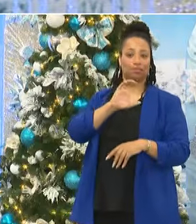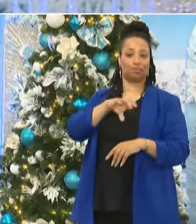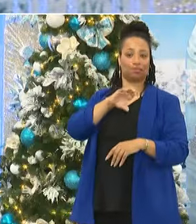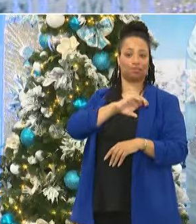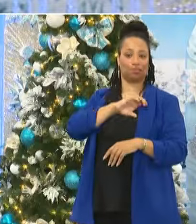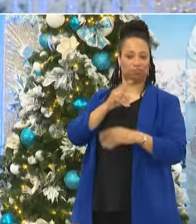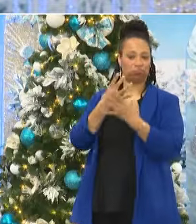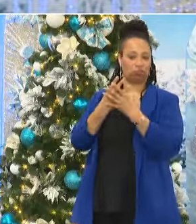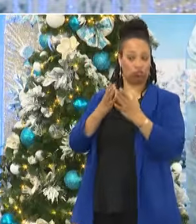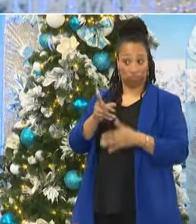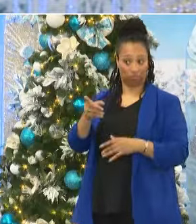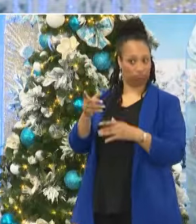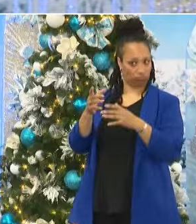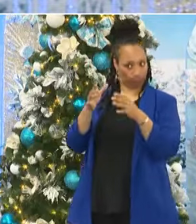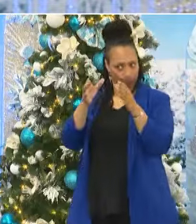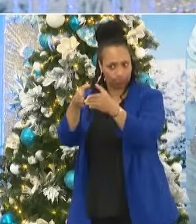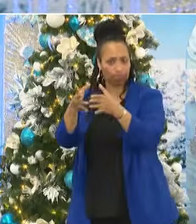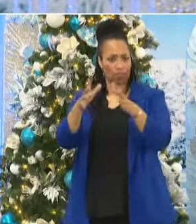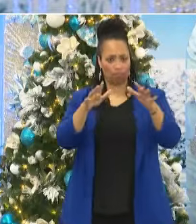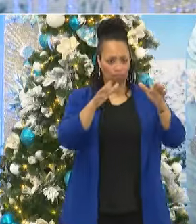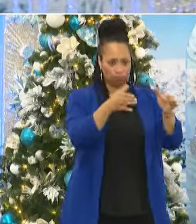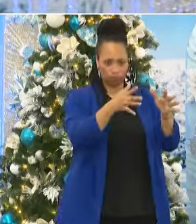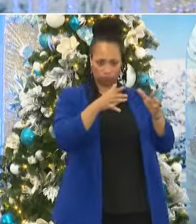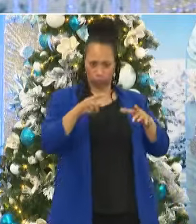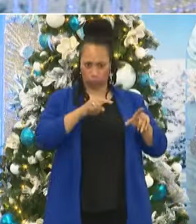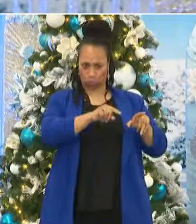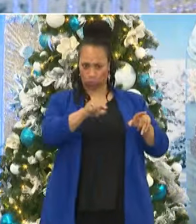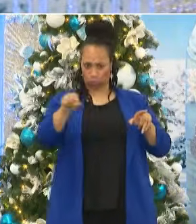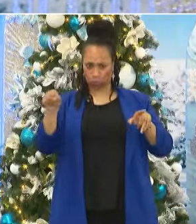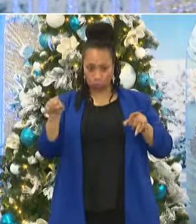And Japer Bowles, the director of our